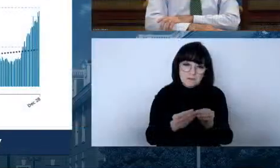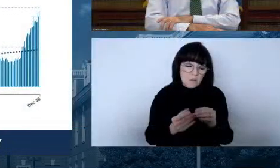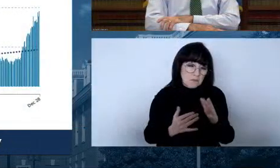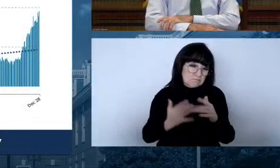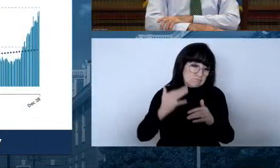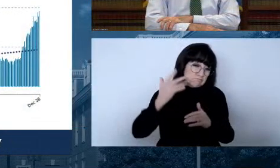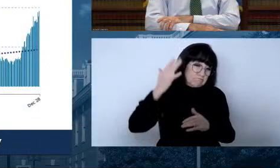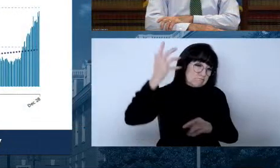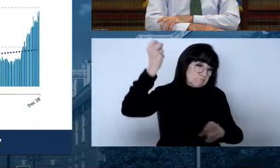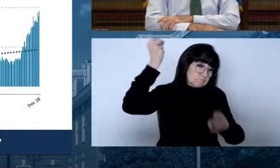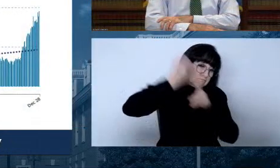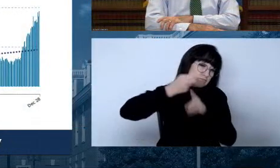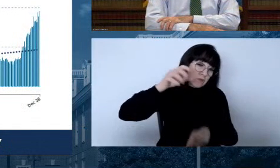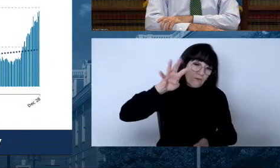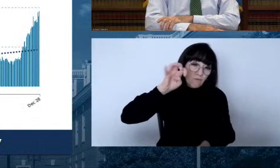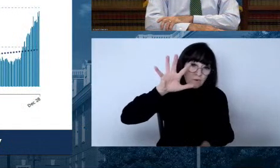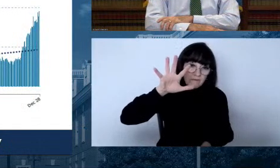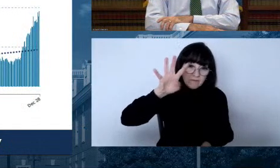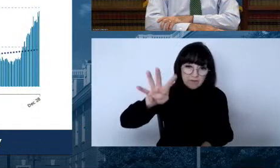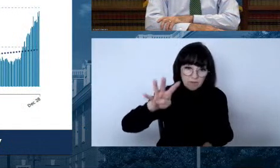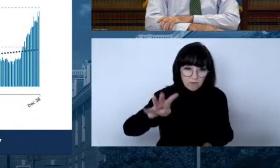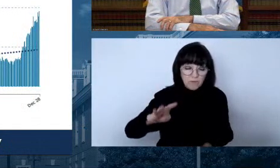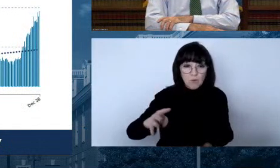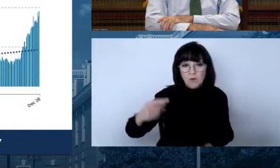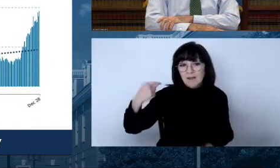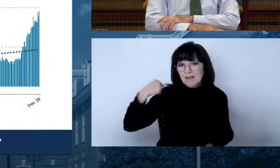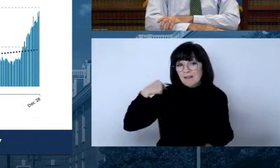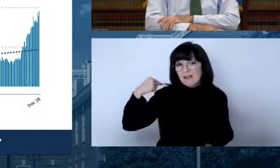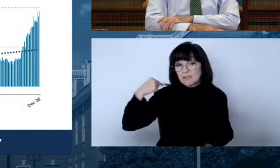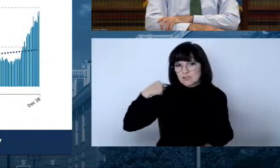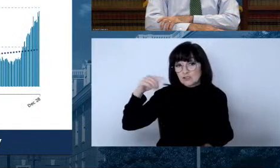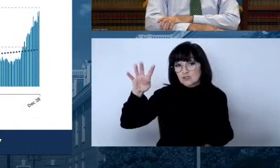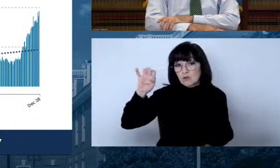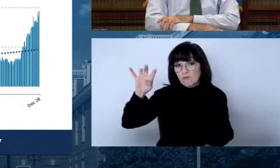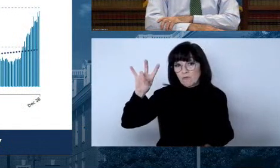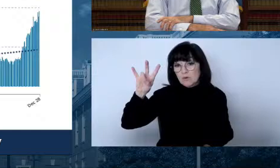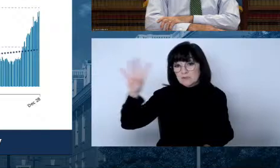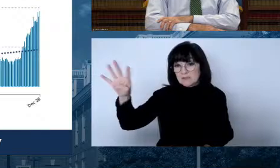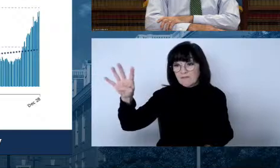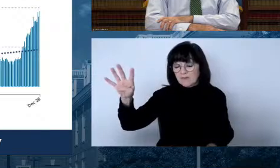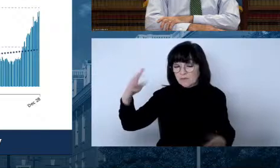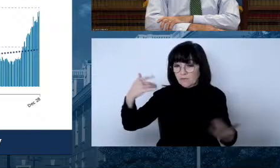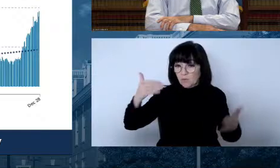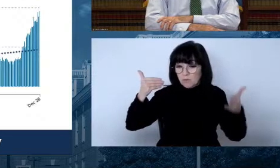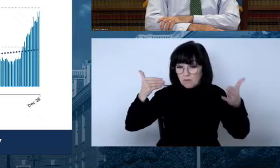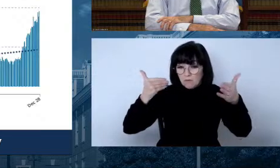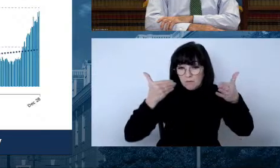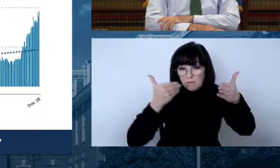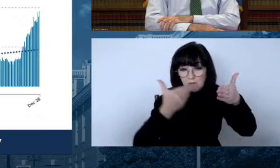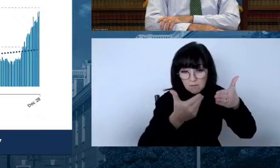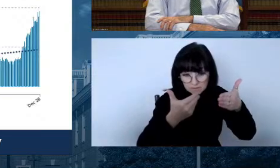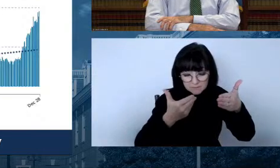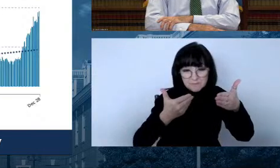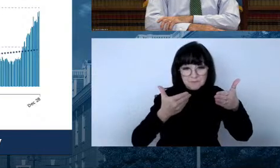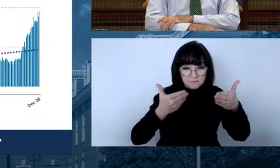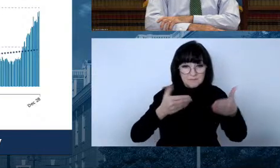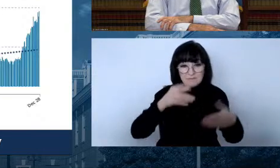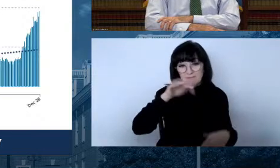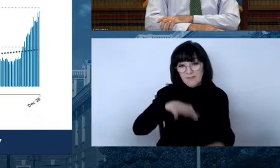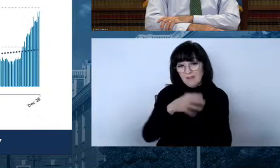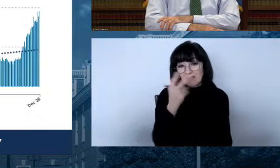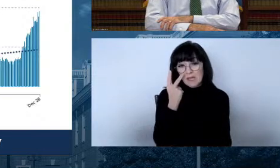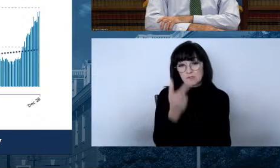approaching the peak of 474. There's the graph that shows the last 2 years